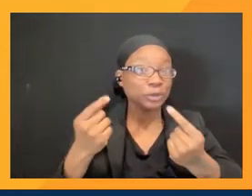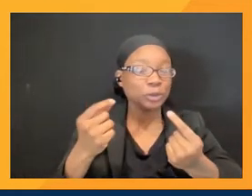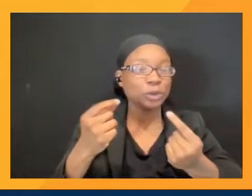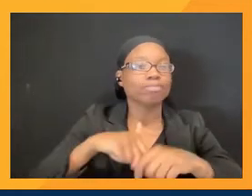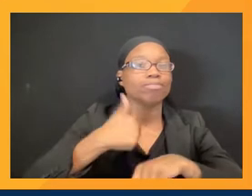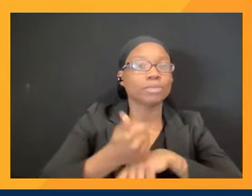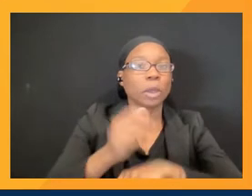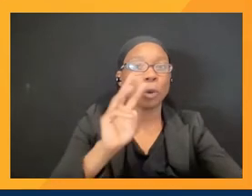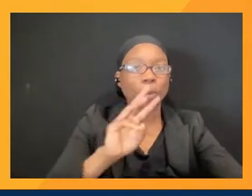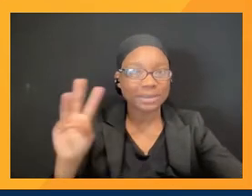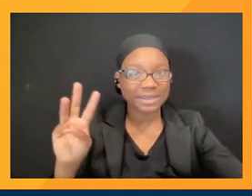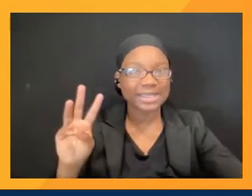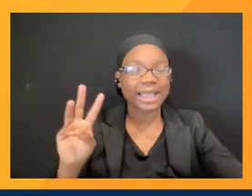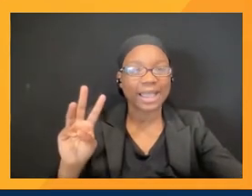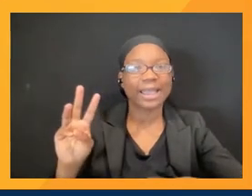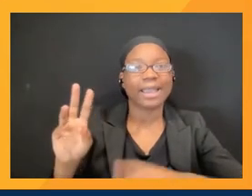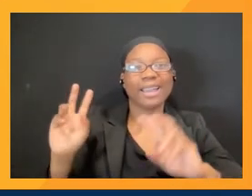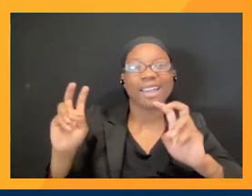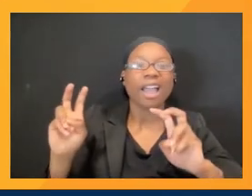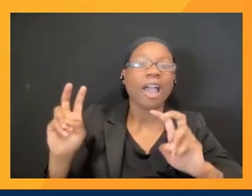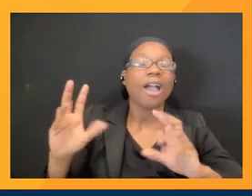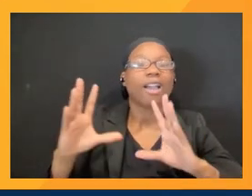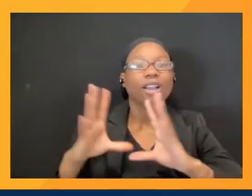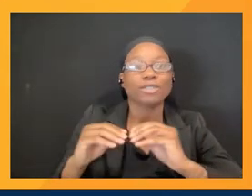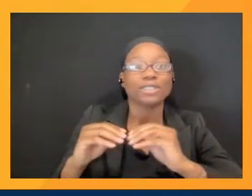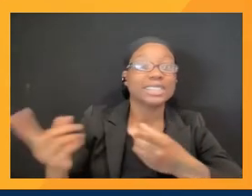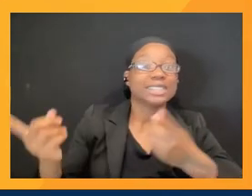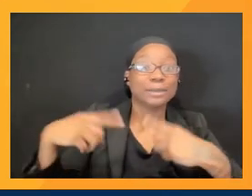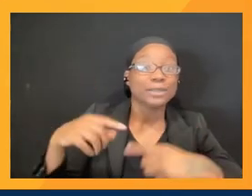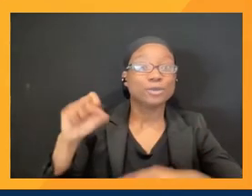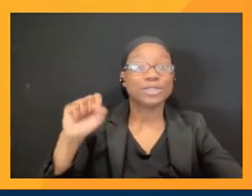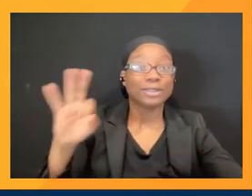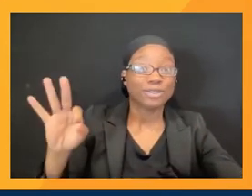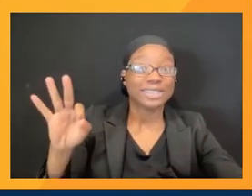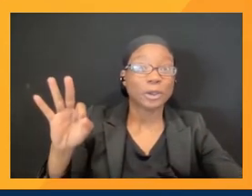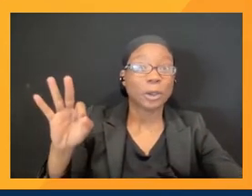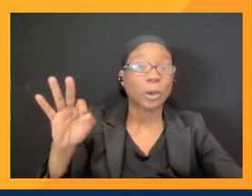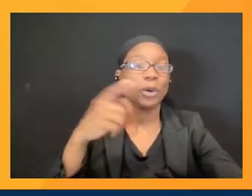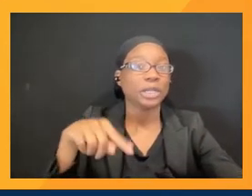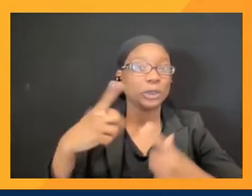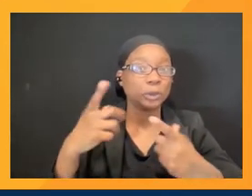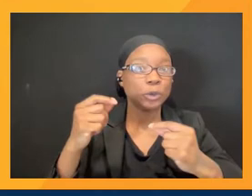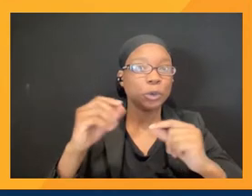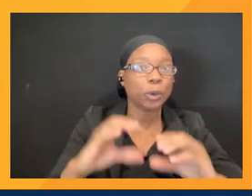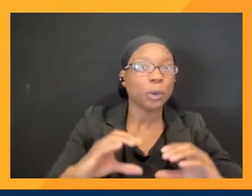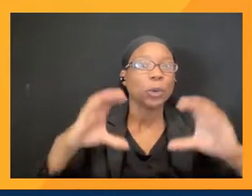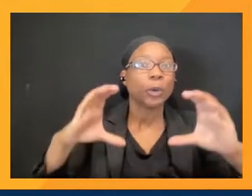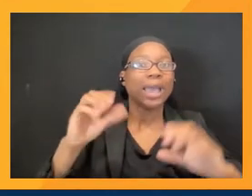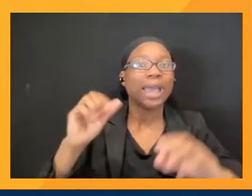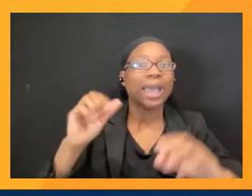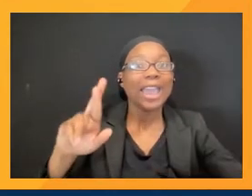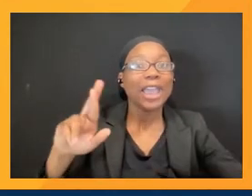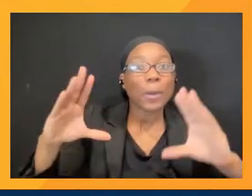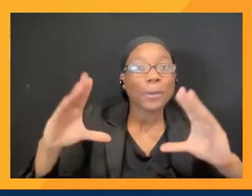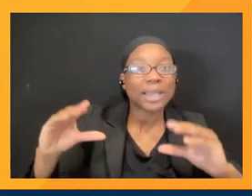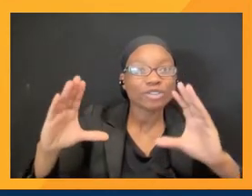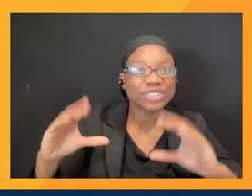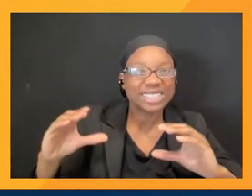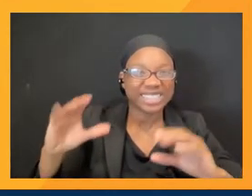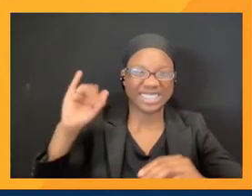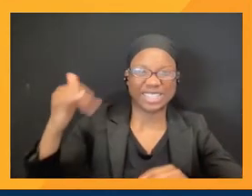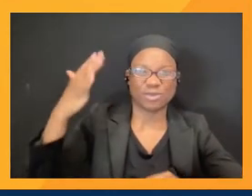through the past year and a half, something that has affected every single aspect of life, from personal health to obviously